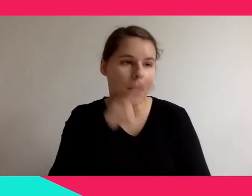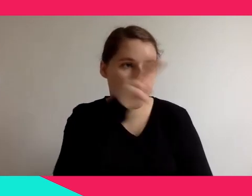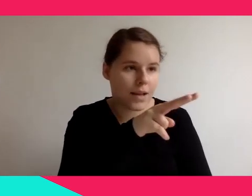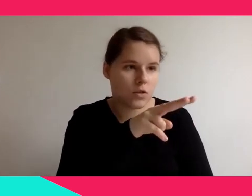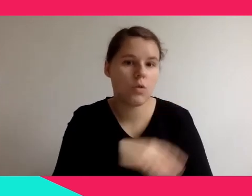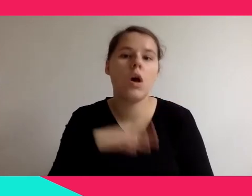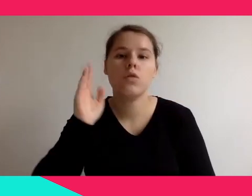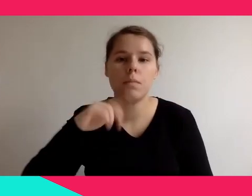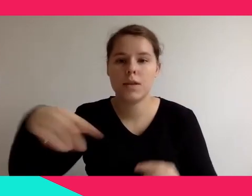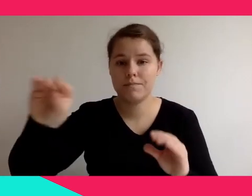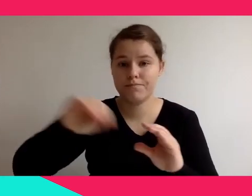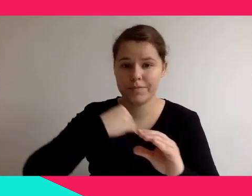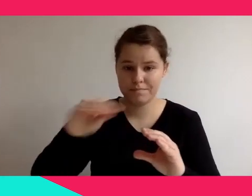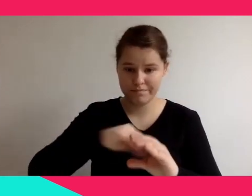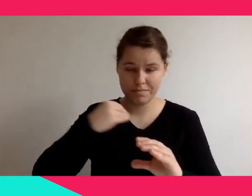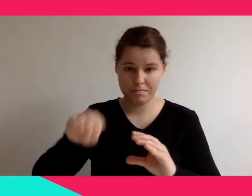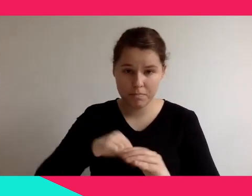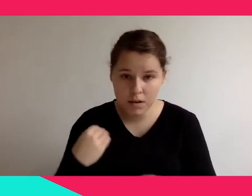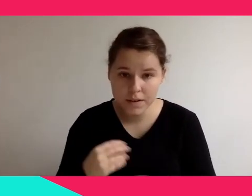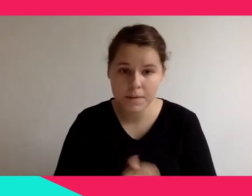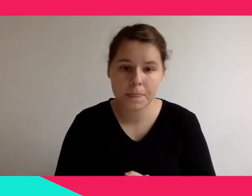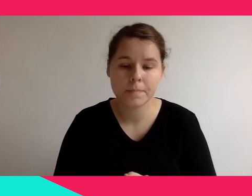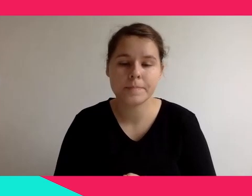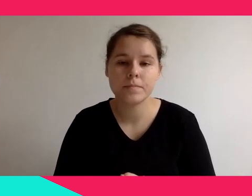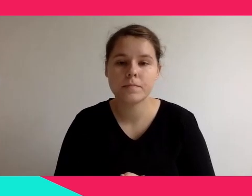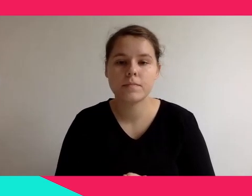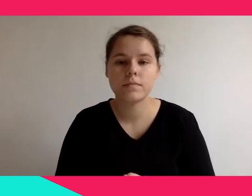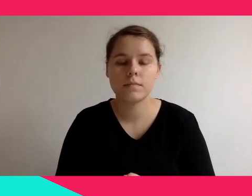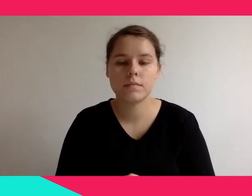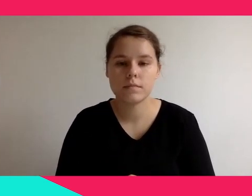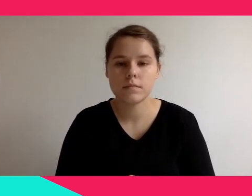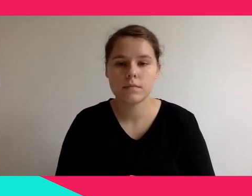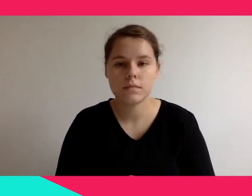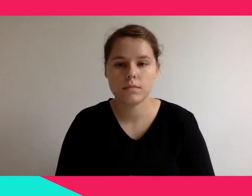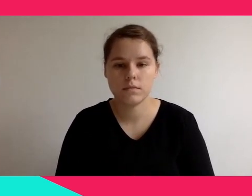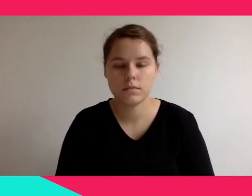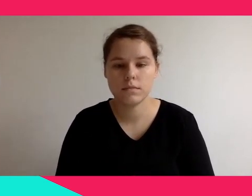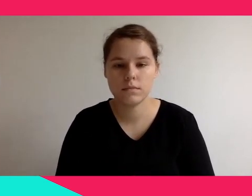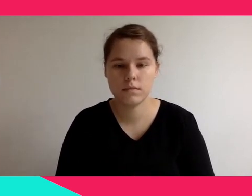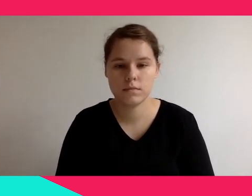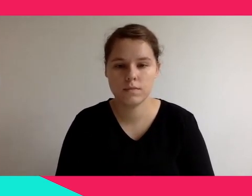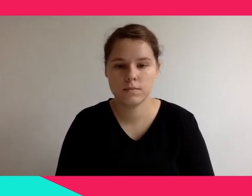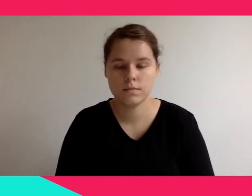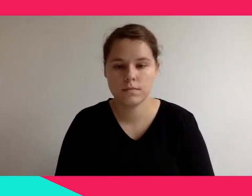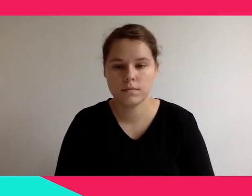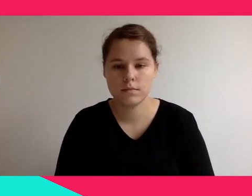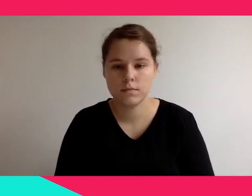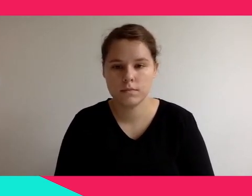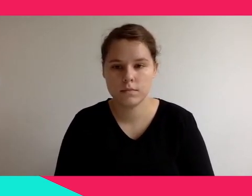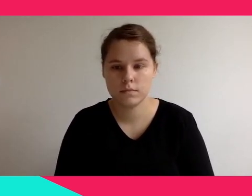date, or this is a picture of this person, or you've translated the Latin inscription